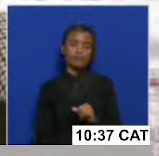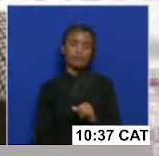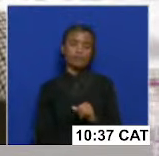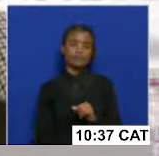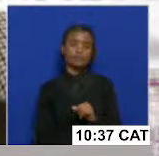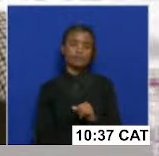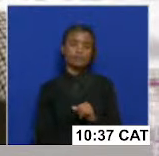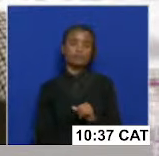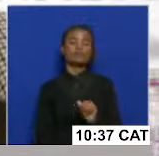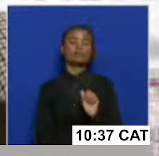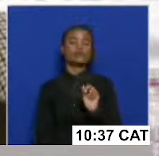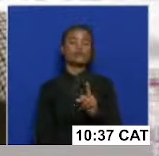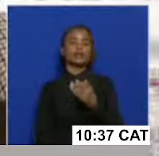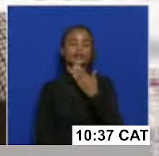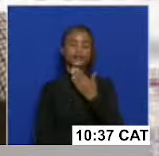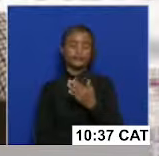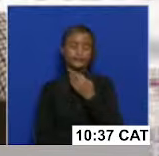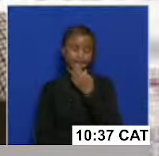thanks.